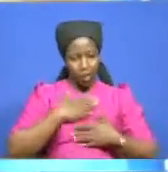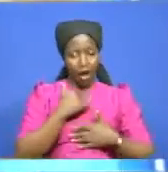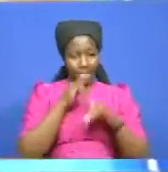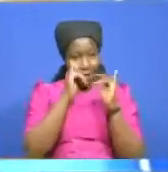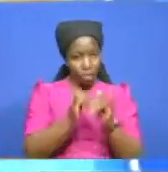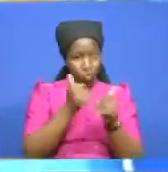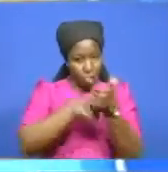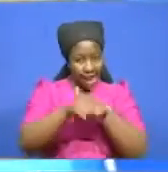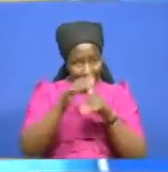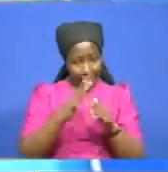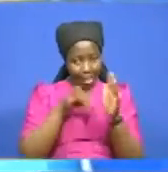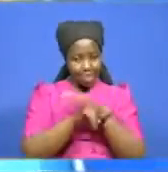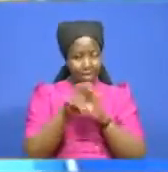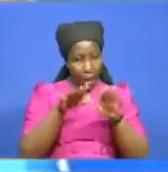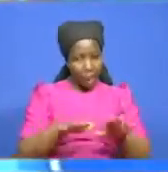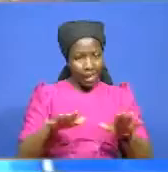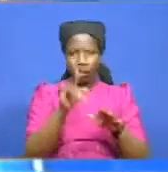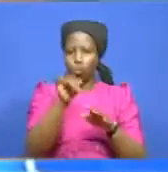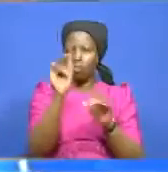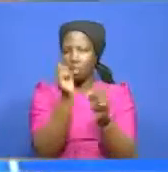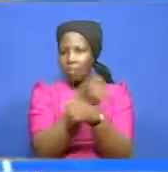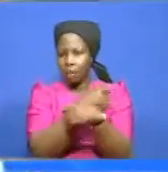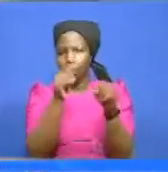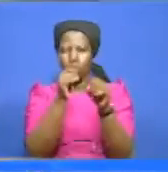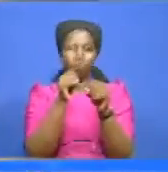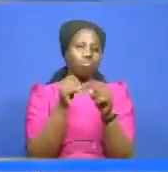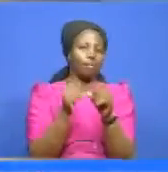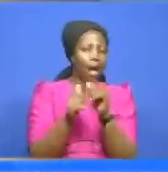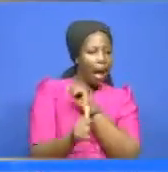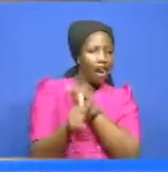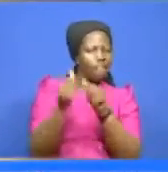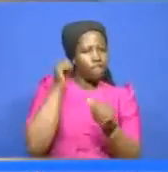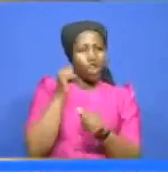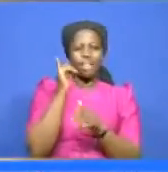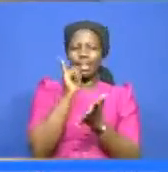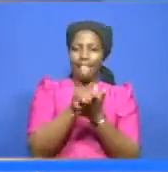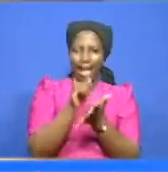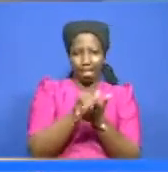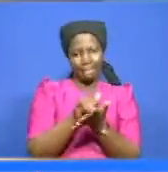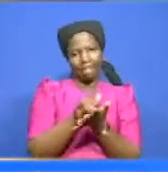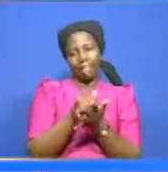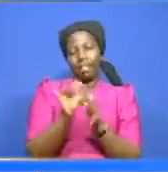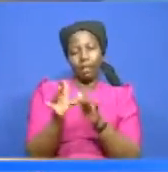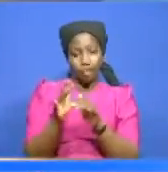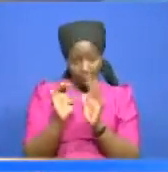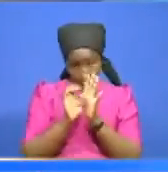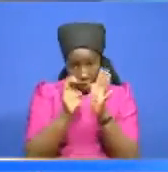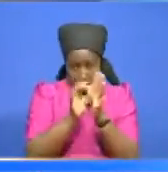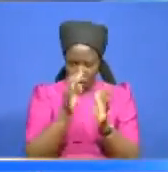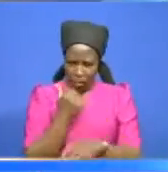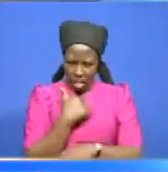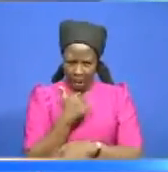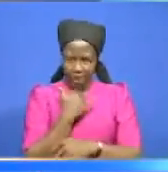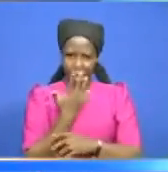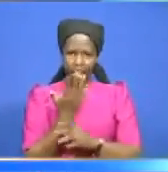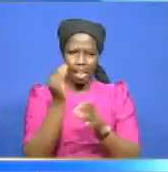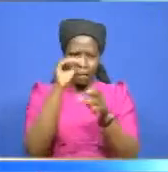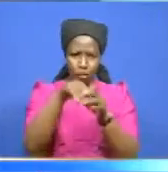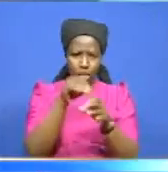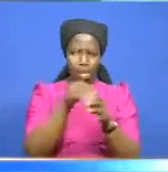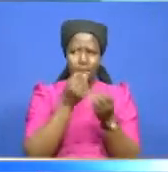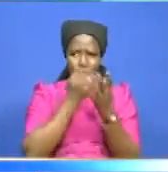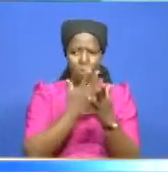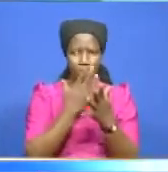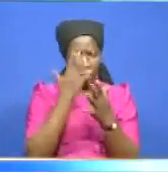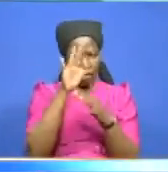market, and you cannot run away from that reality. For example, do we have a depository of information